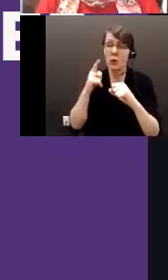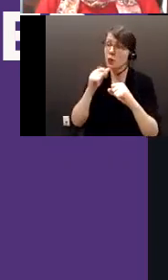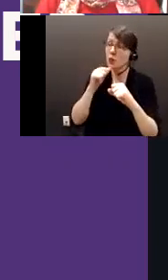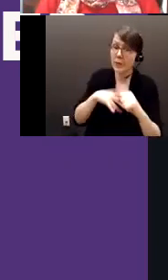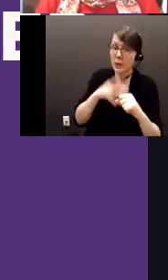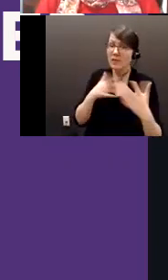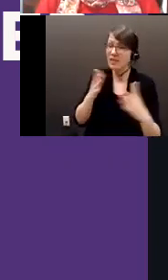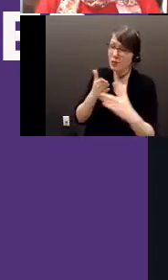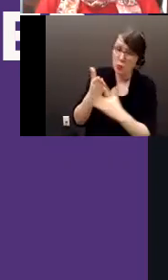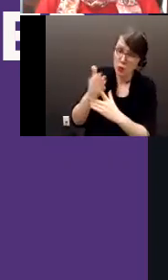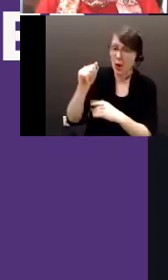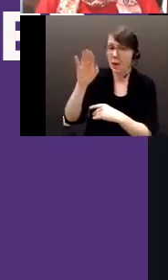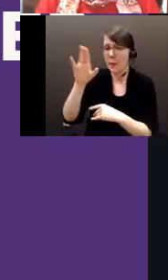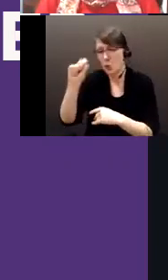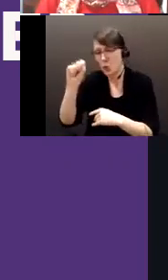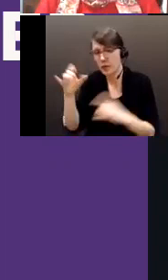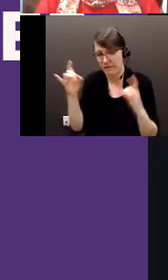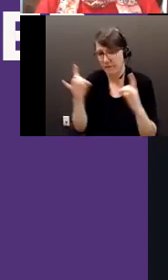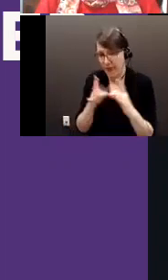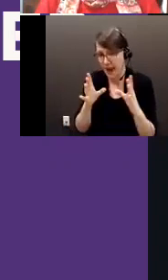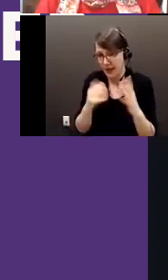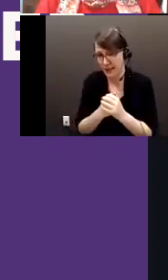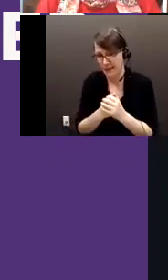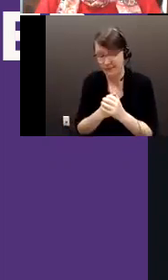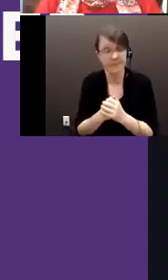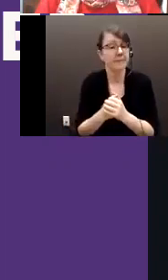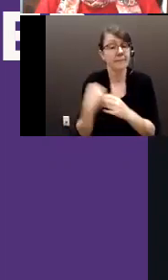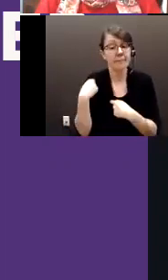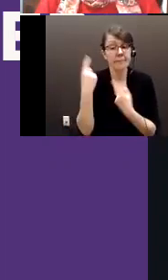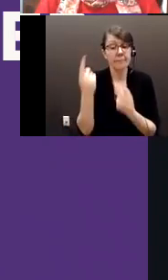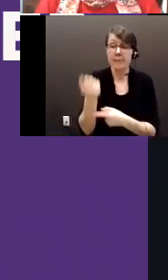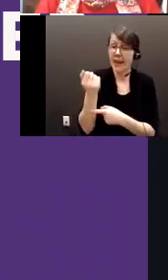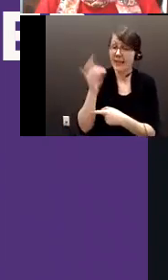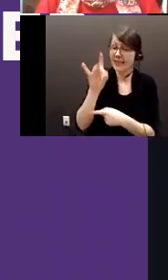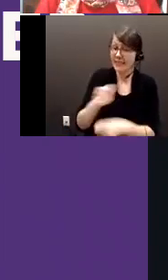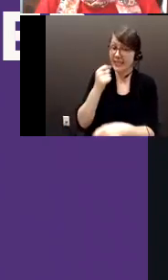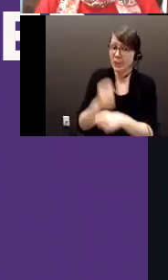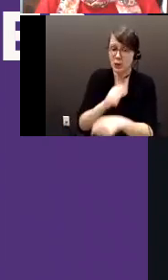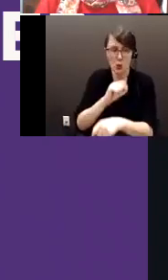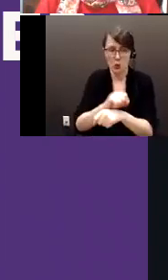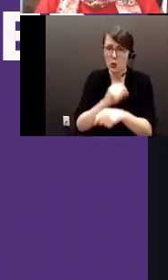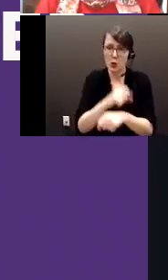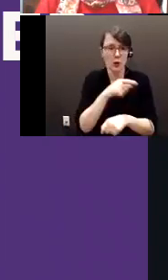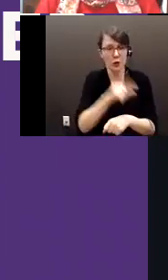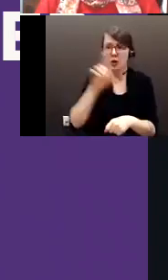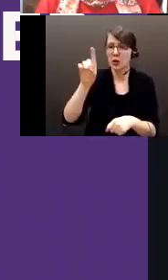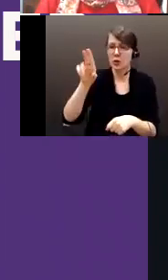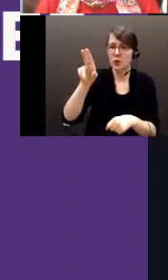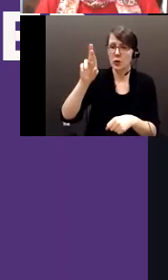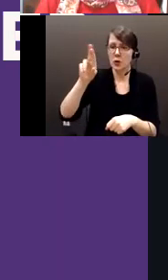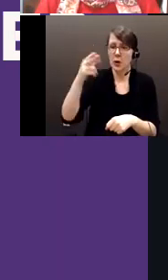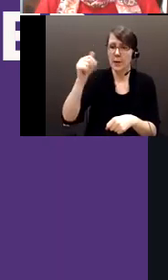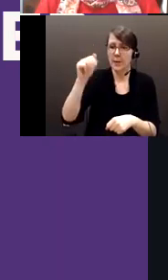forms of abuse. For the past 18 years, Lynn has worked at the Durham Rape Crisis Center as a counselor and the